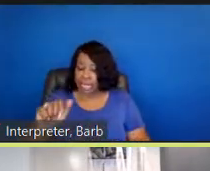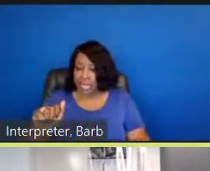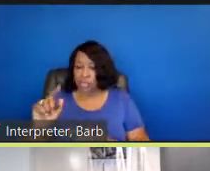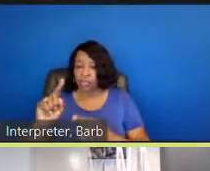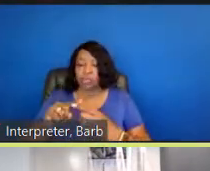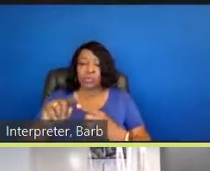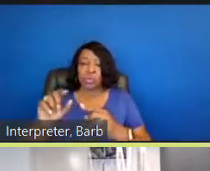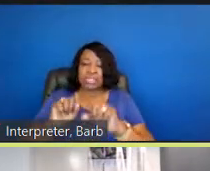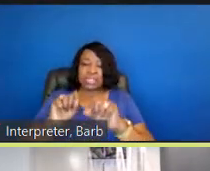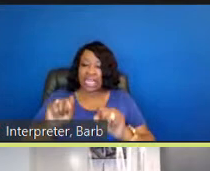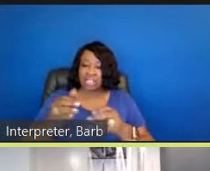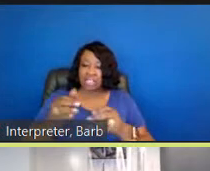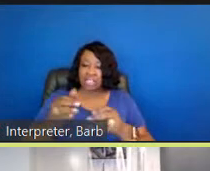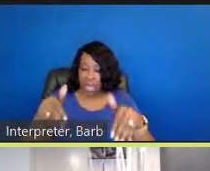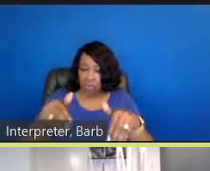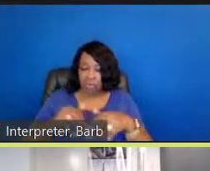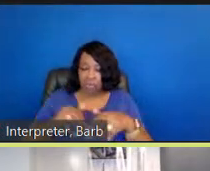house.